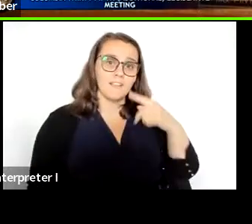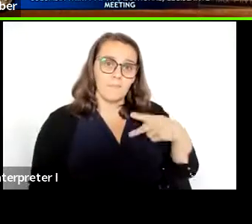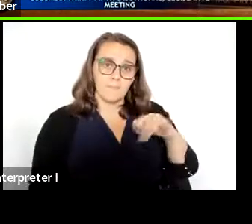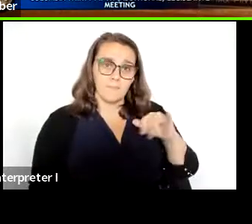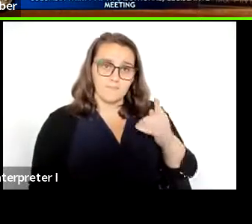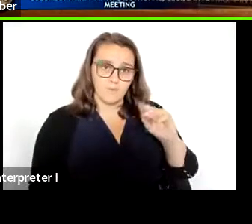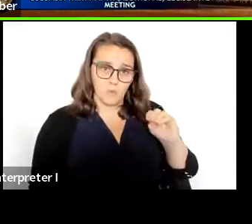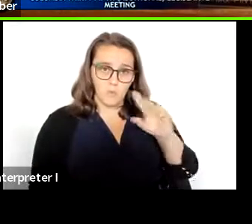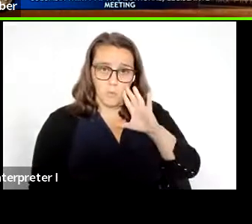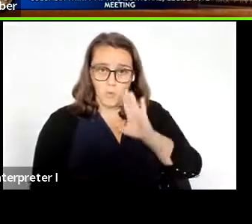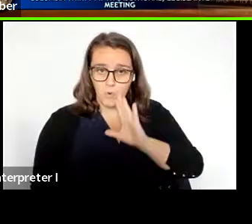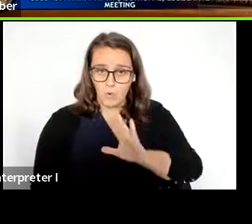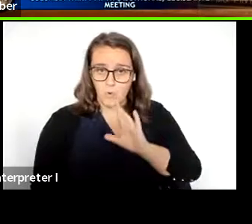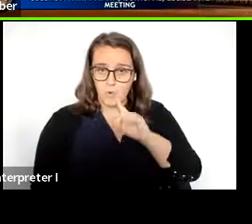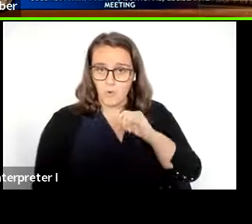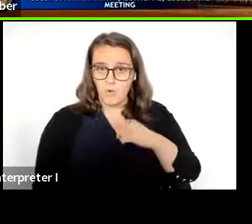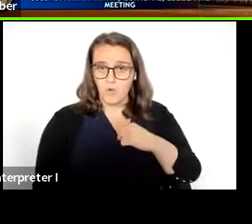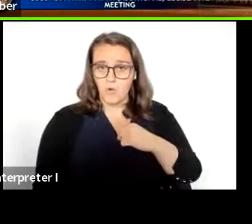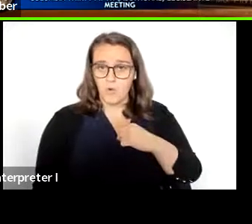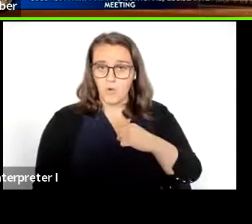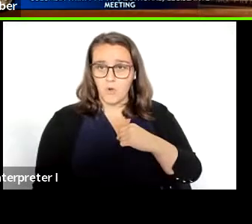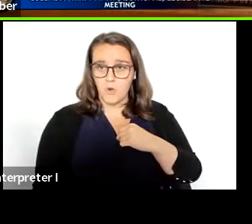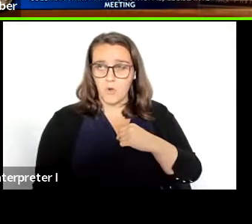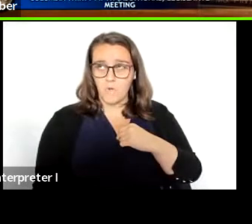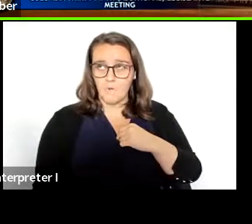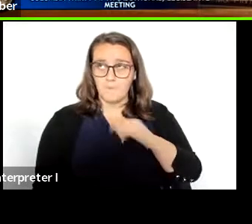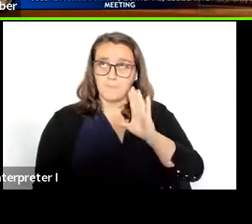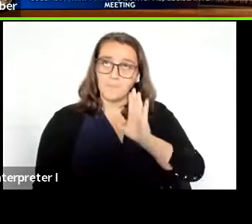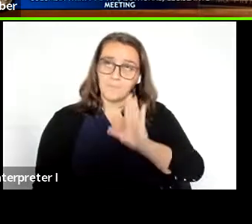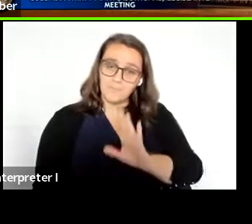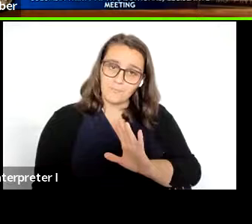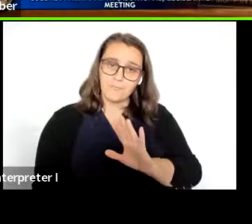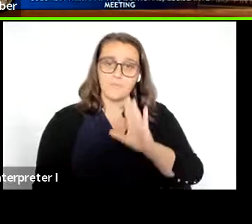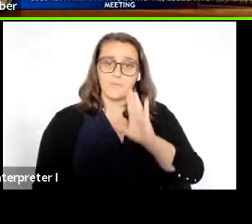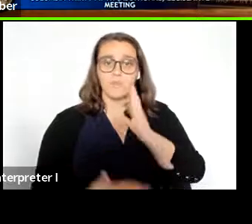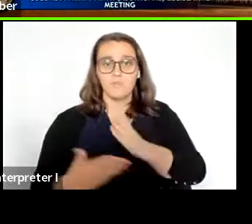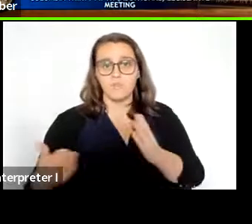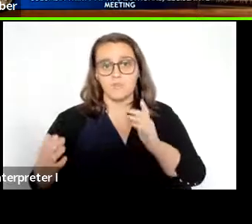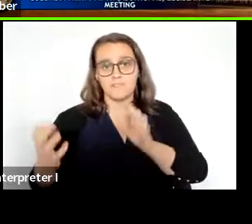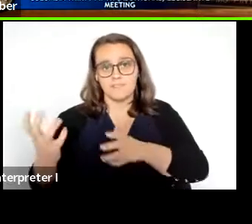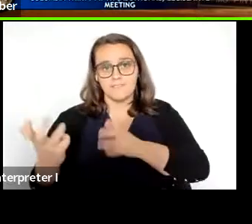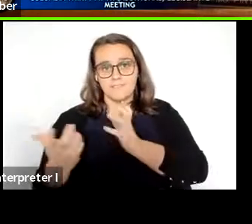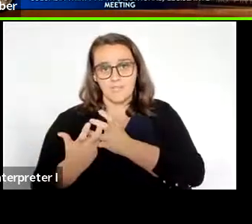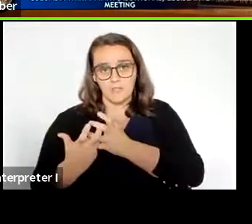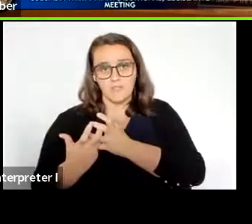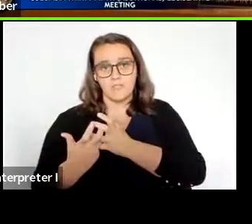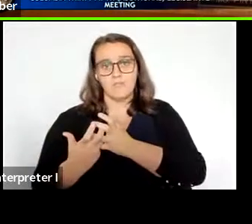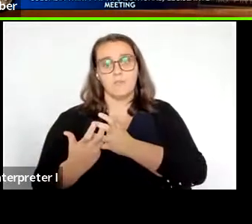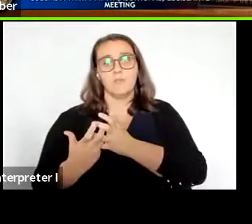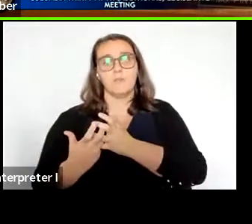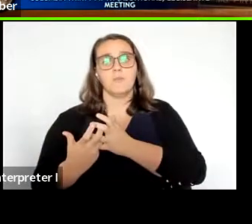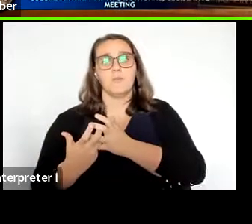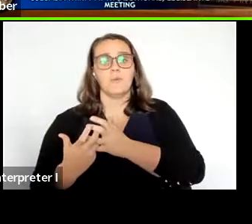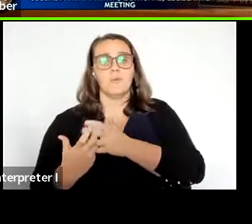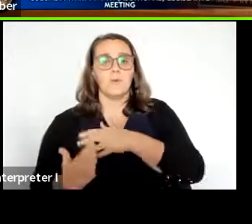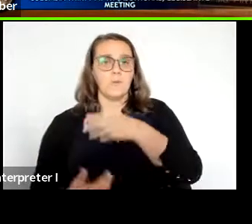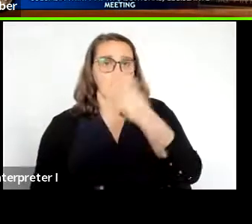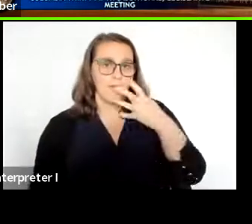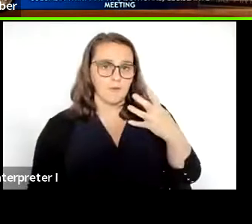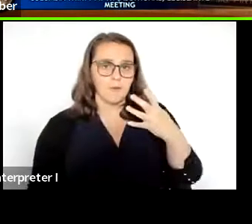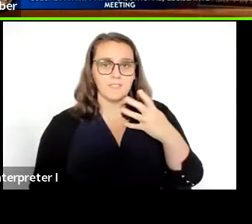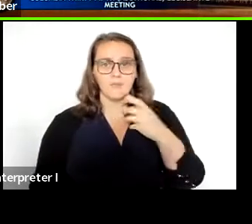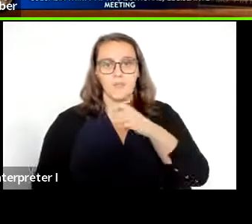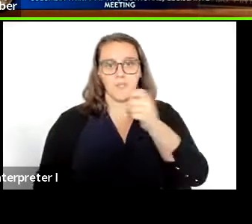I think, more appropriately tailor a way to target resources to migrants without harming immigrant residents who call DC